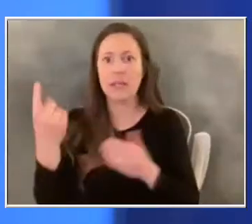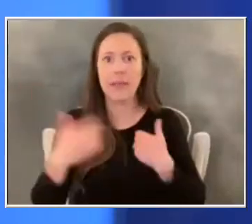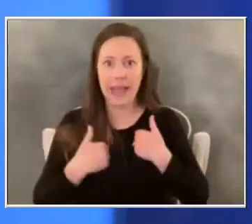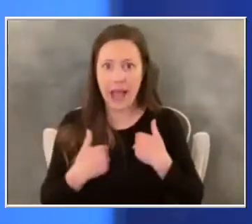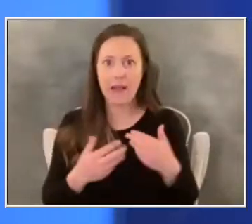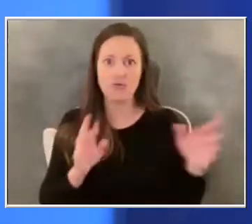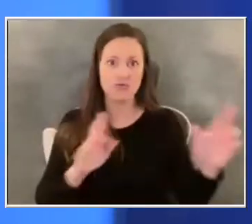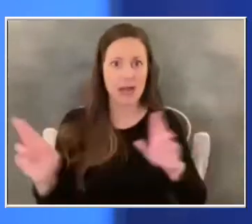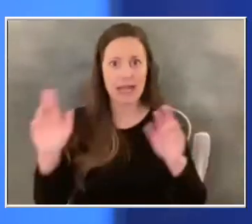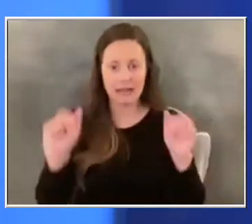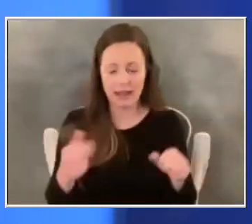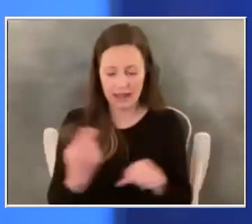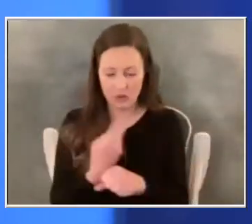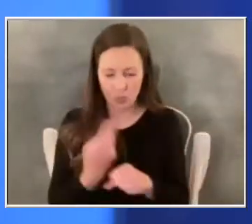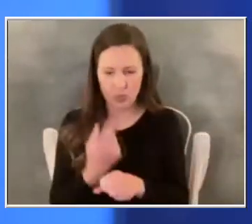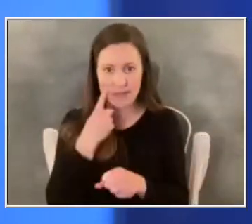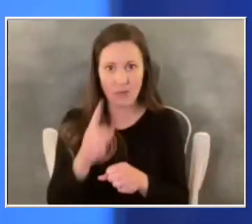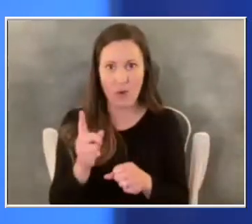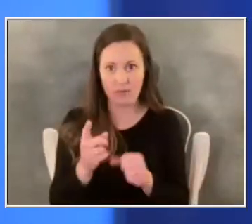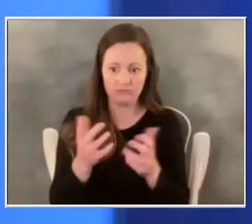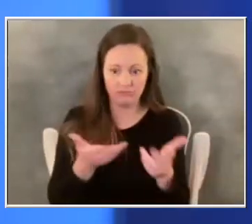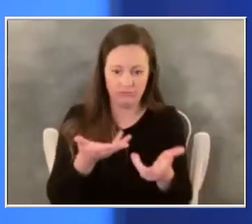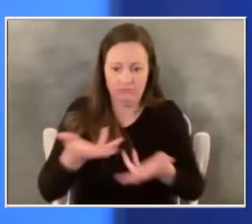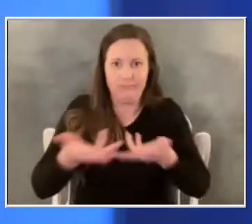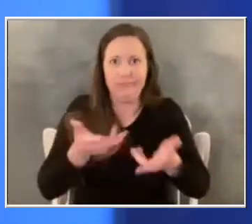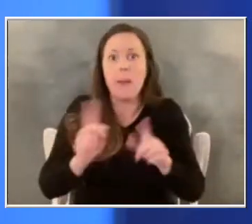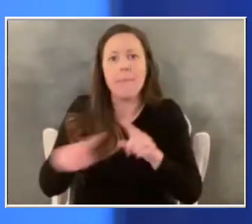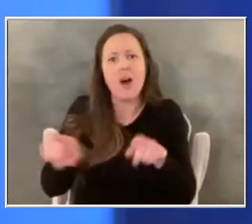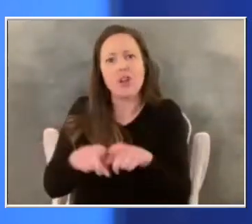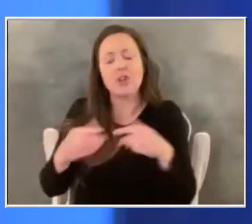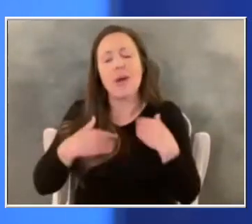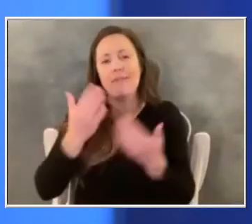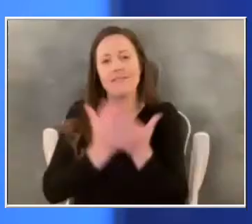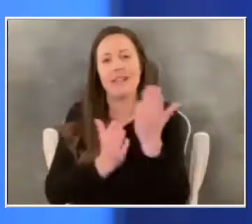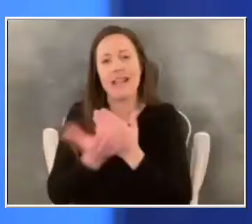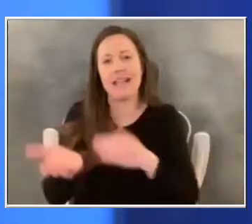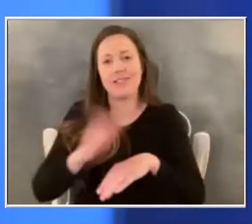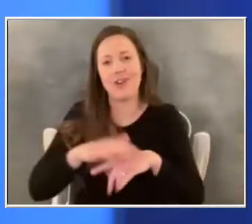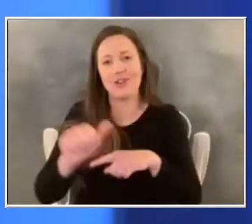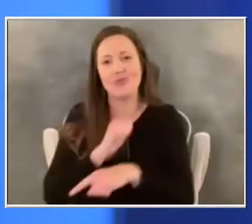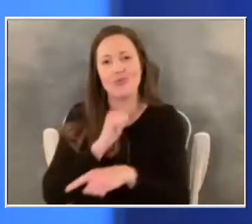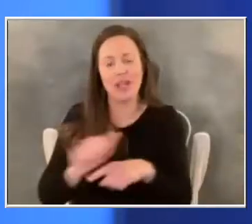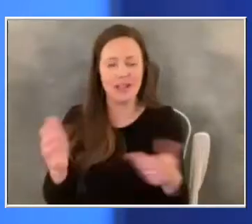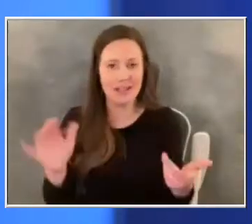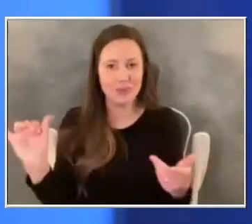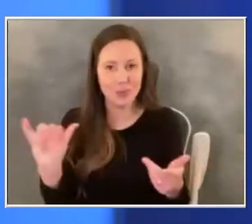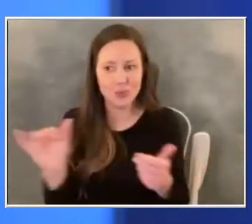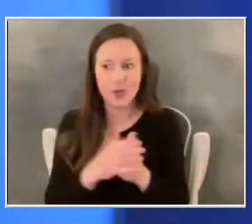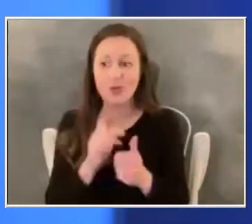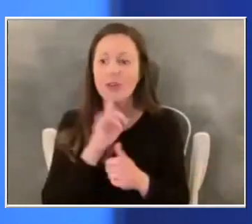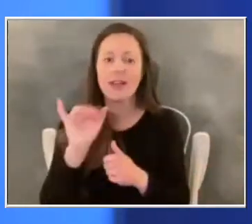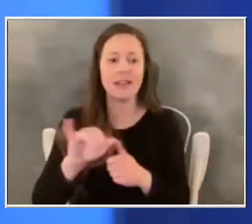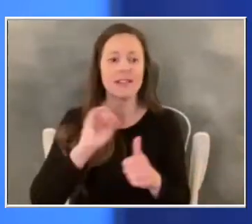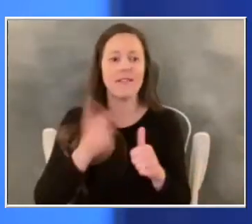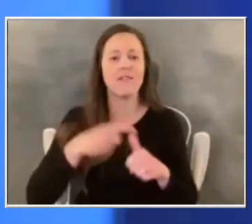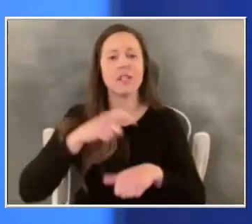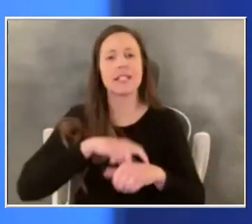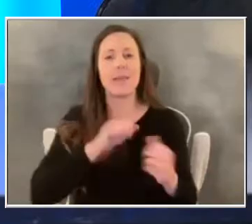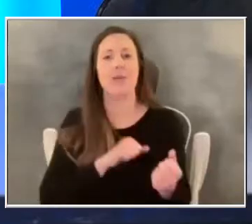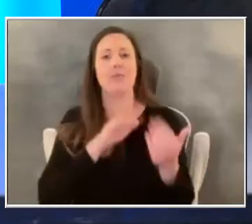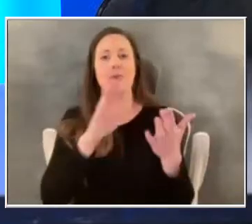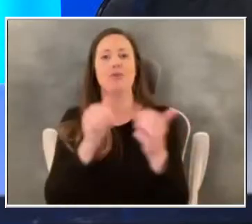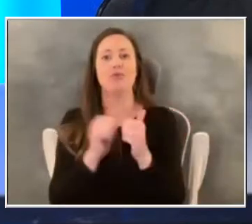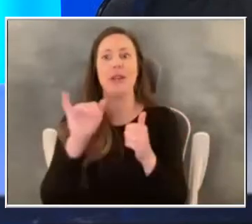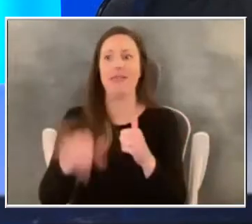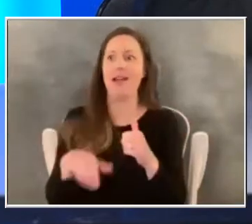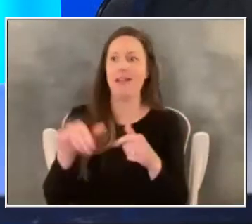to. But they've had the hands-on with the mannequin, and this is the first time we've taken that sort of approach to simulation. It's very exciting for us. And exciting for